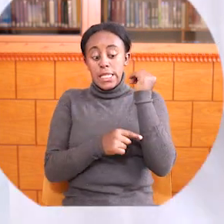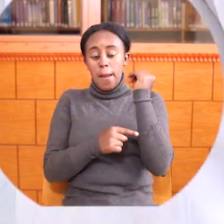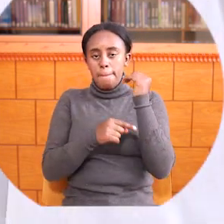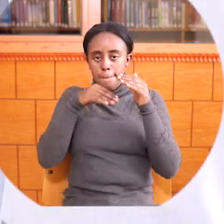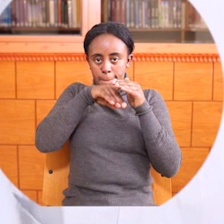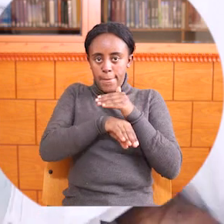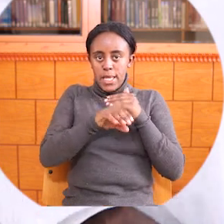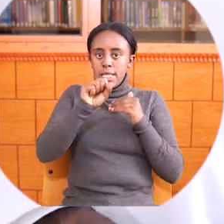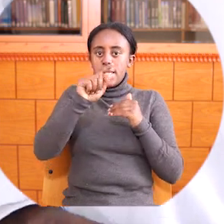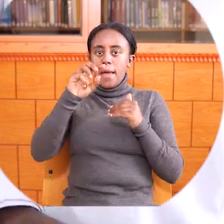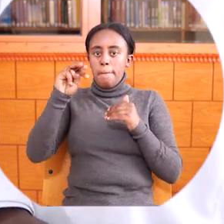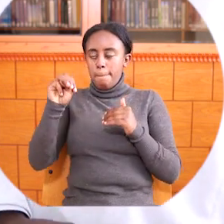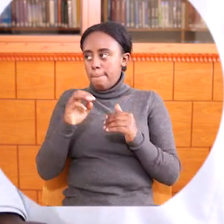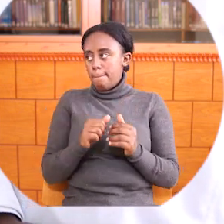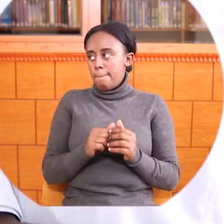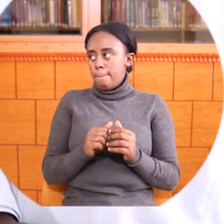a stem.